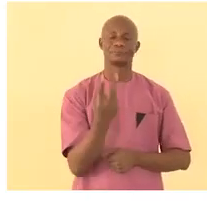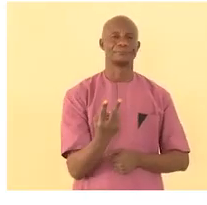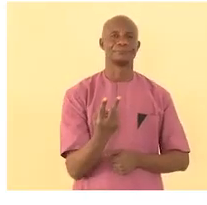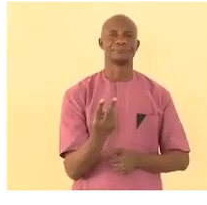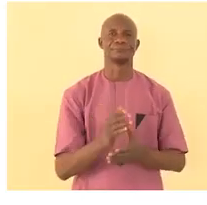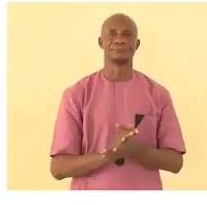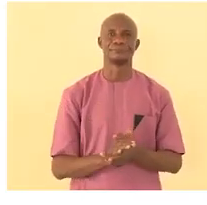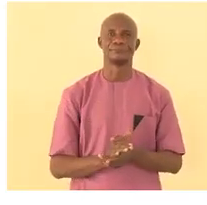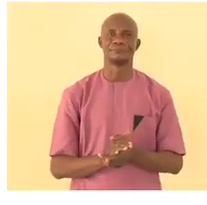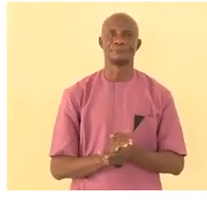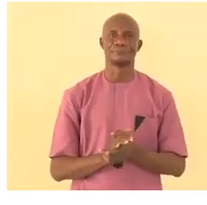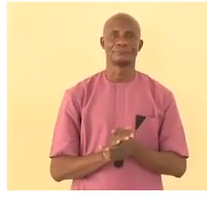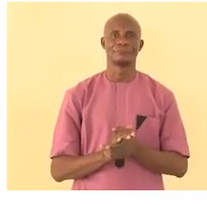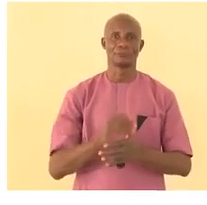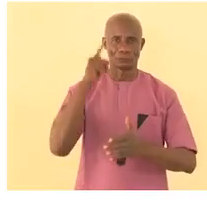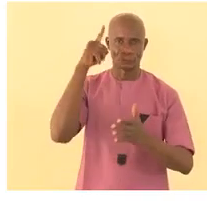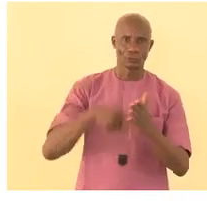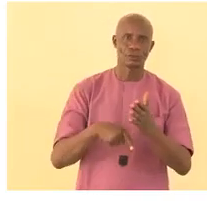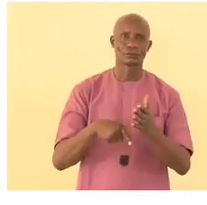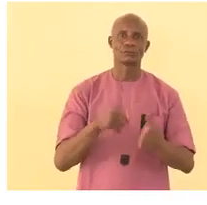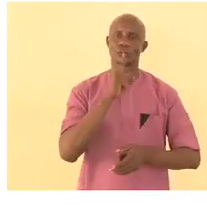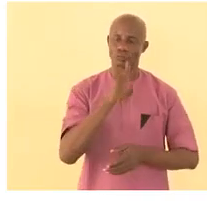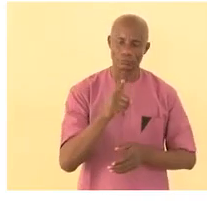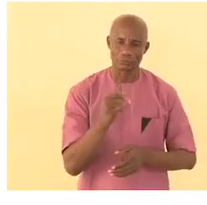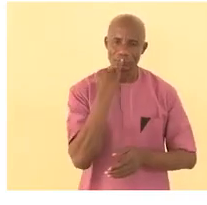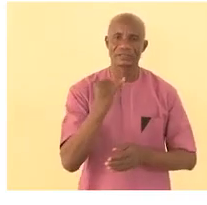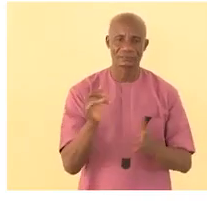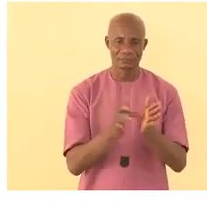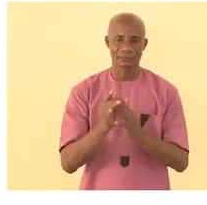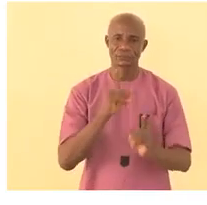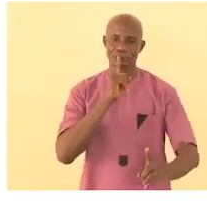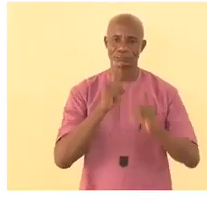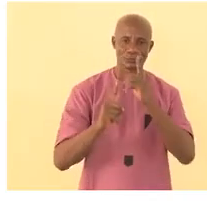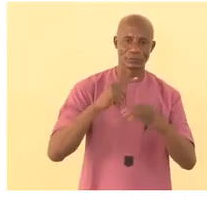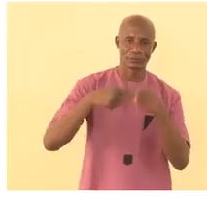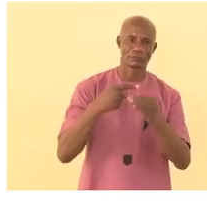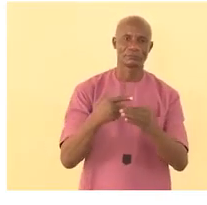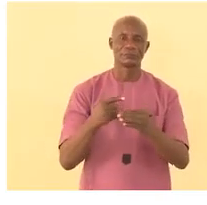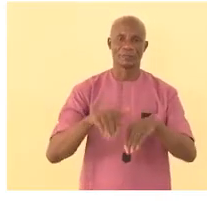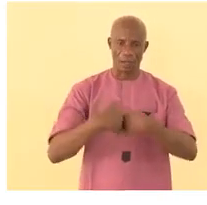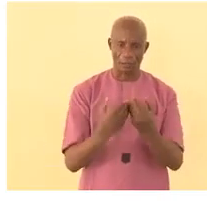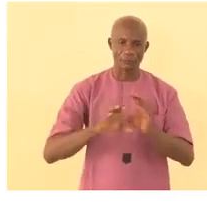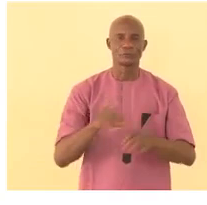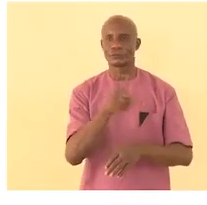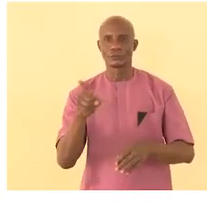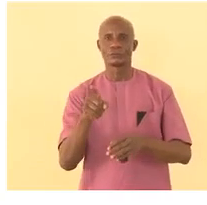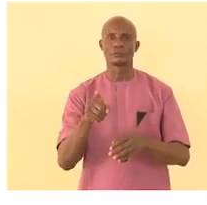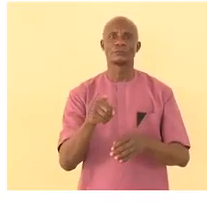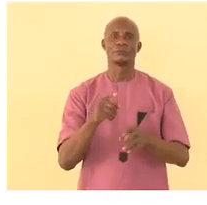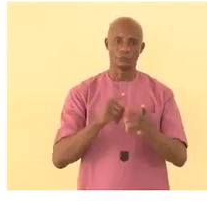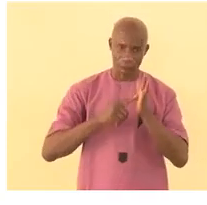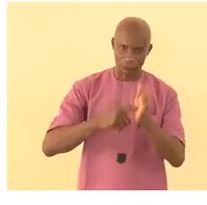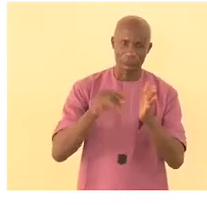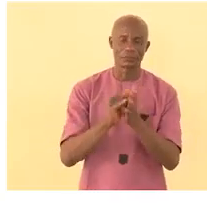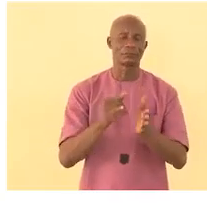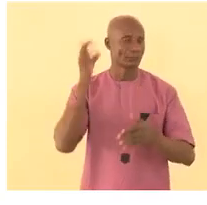voice." What truth was Jesus talking about? And how do you show that you hear